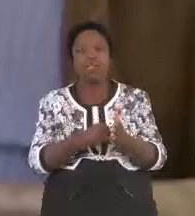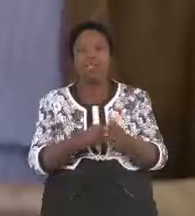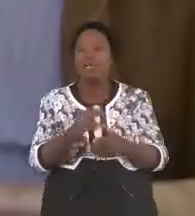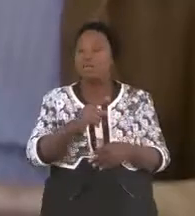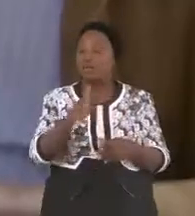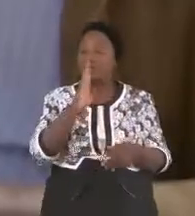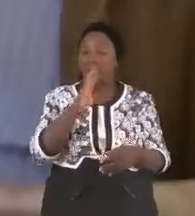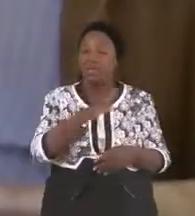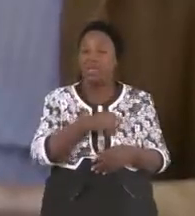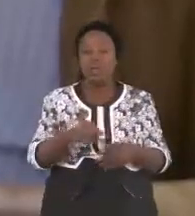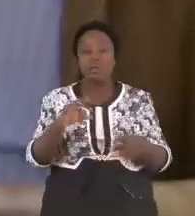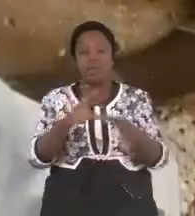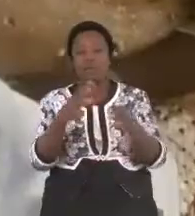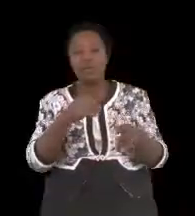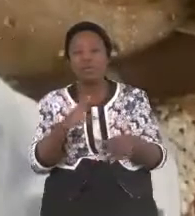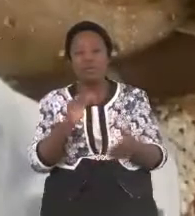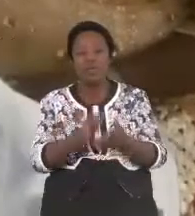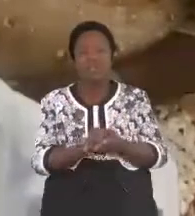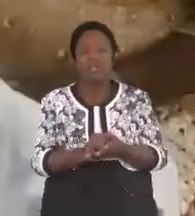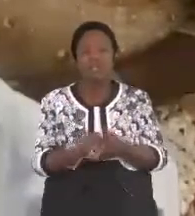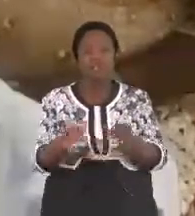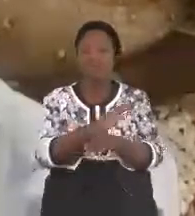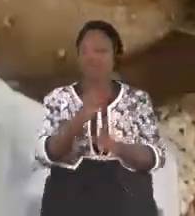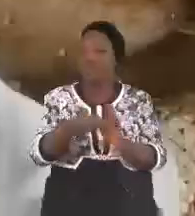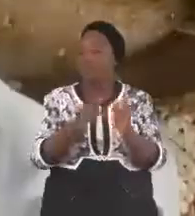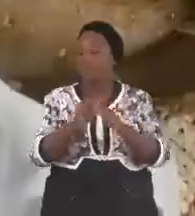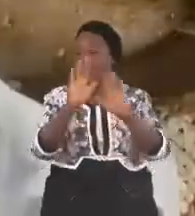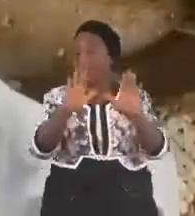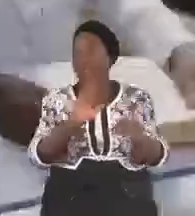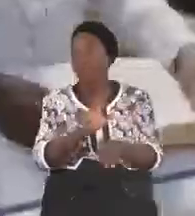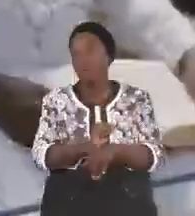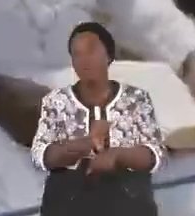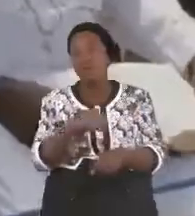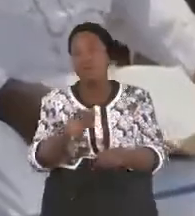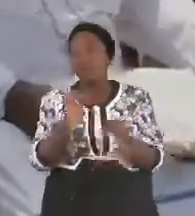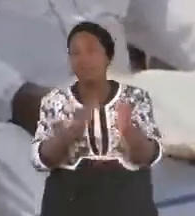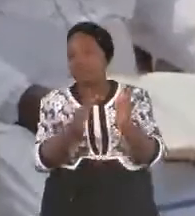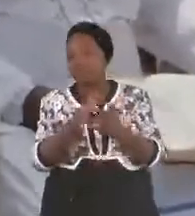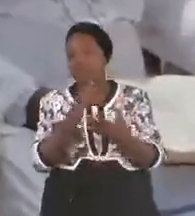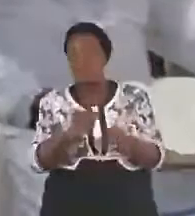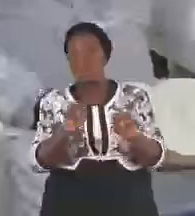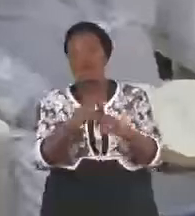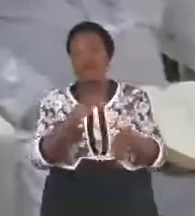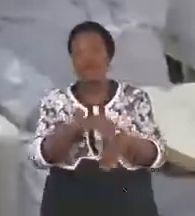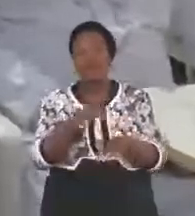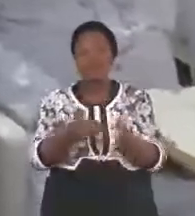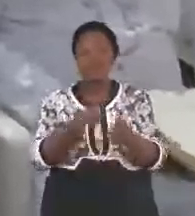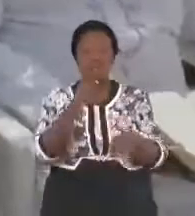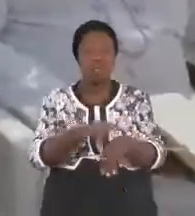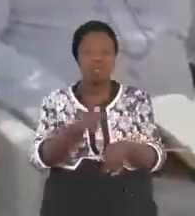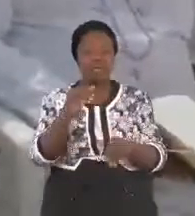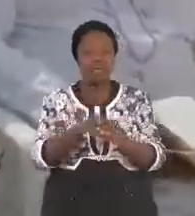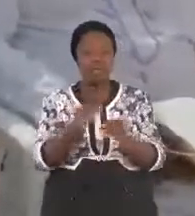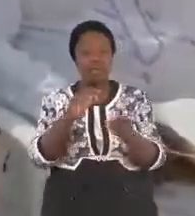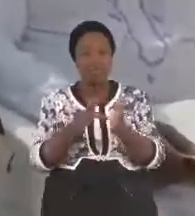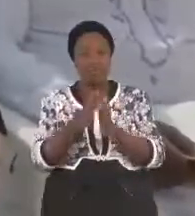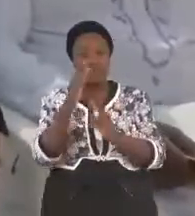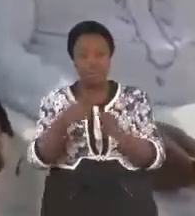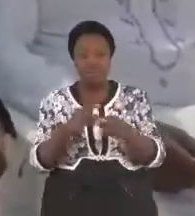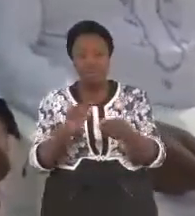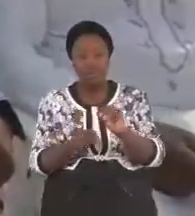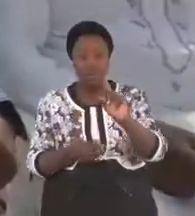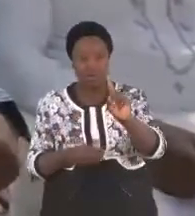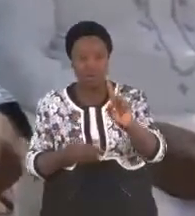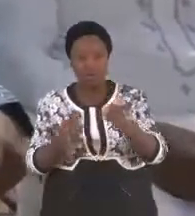the fullness of the miracles of Jesus, even this time in Jesus' name. Number one, we're looking at